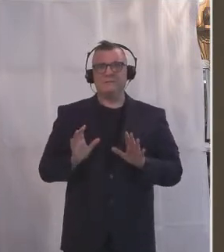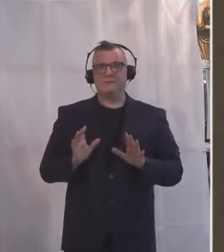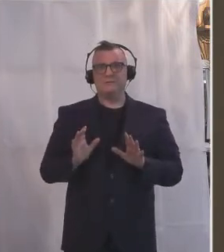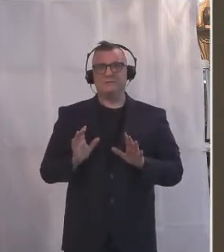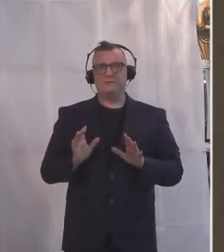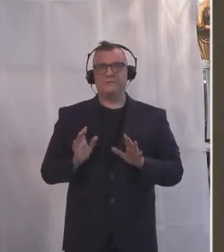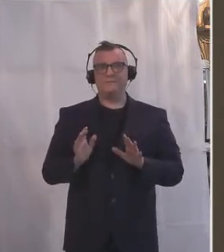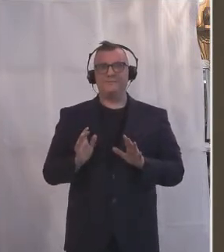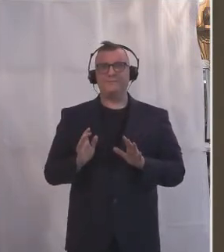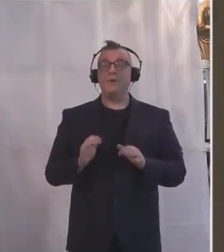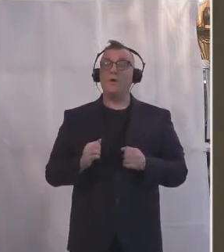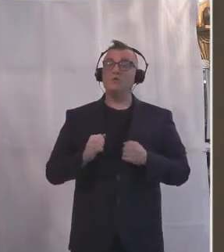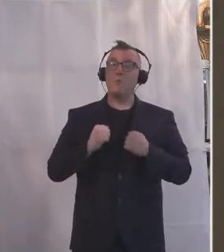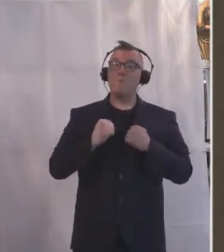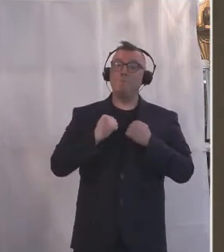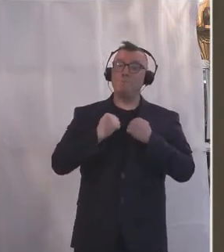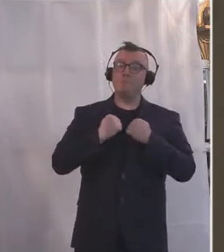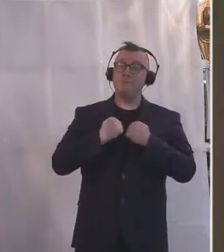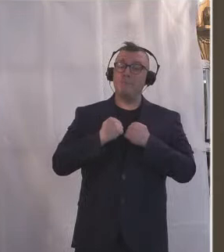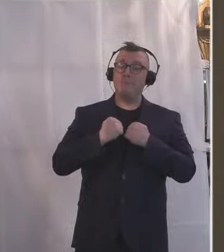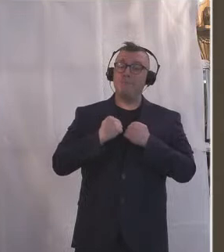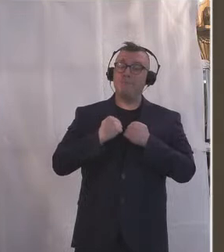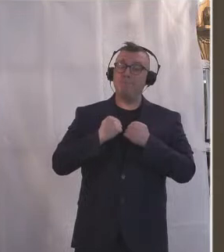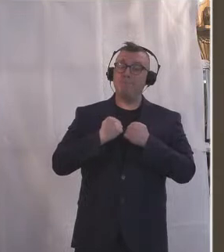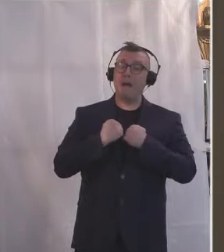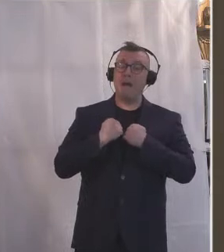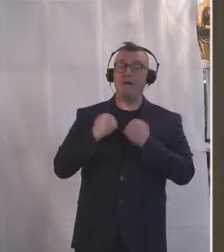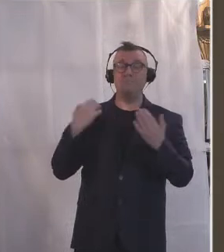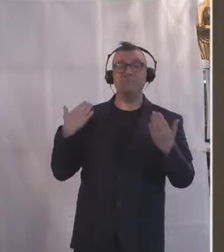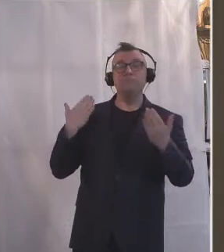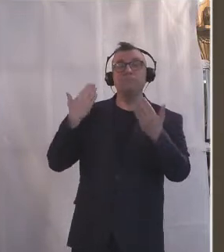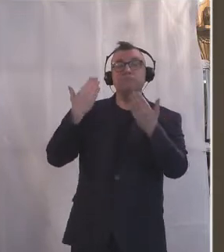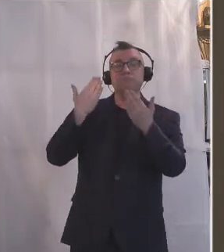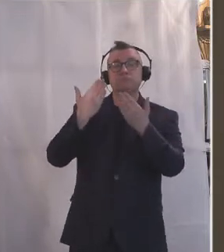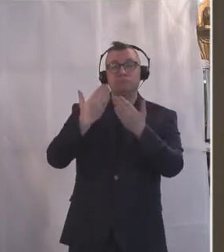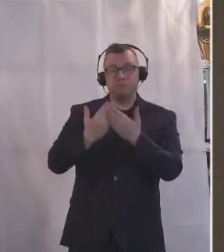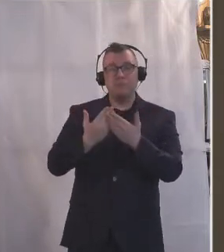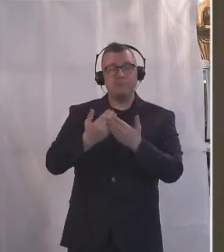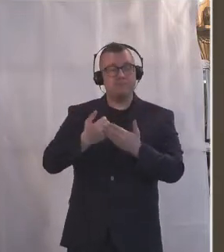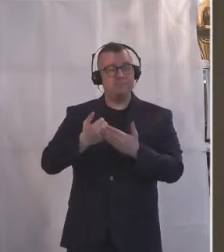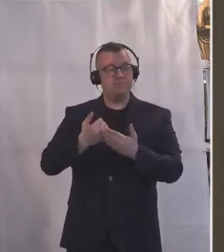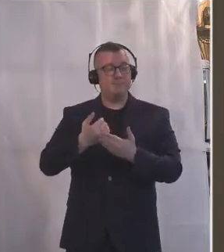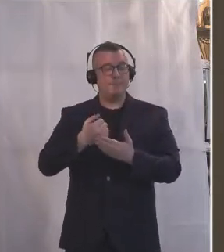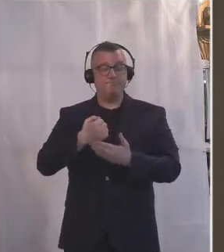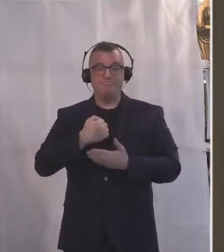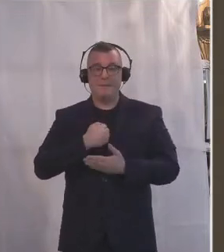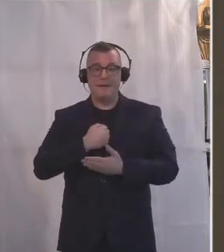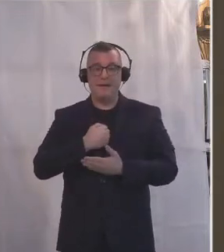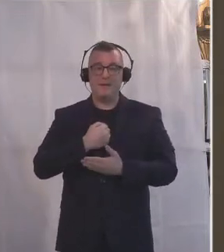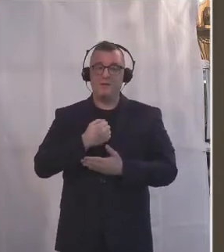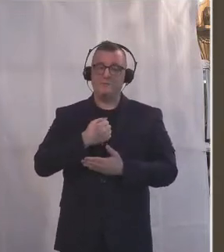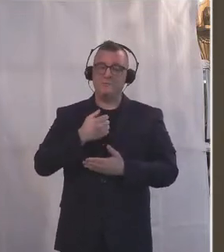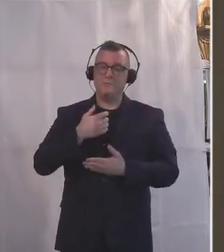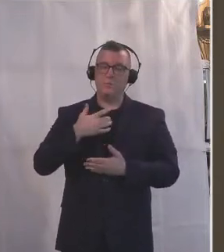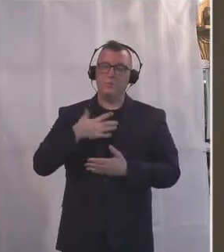So my journey and my reason, or one of my principal reasons for taking this job, was to use a platform.